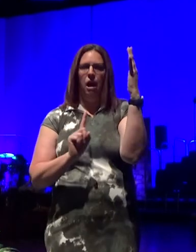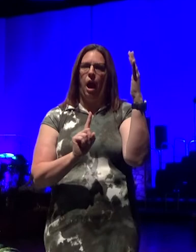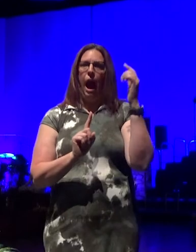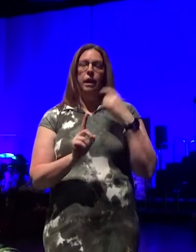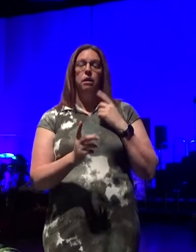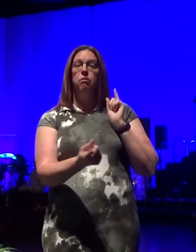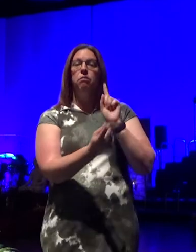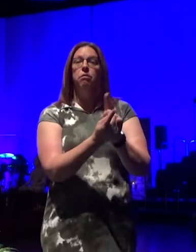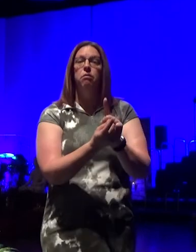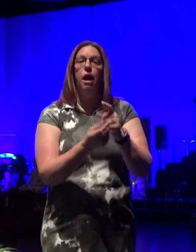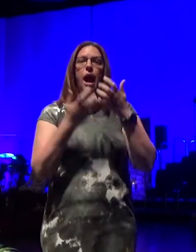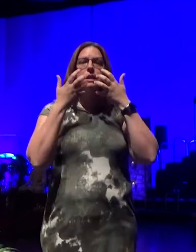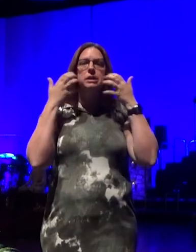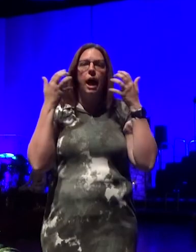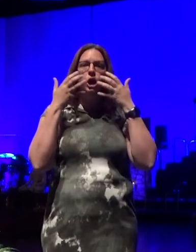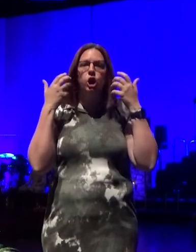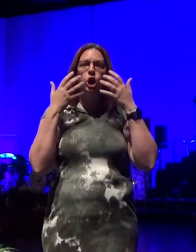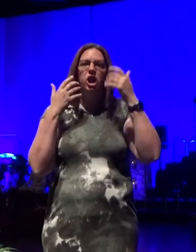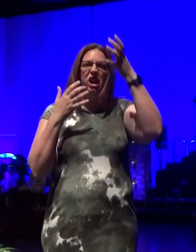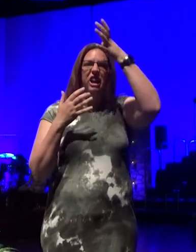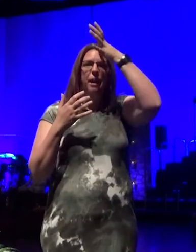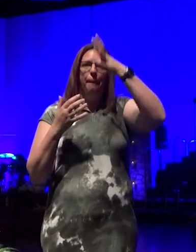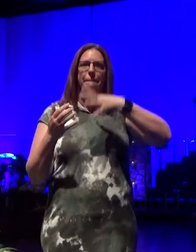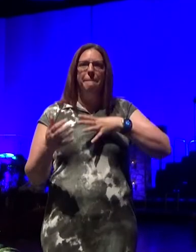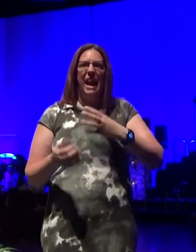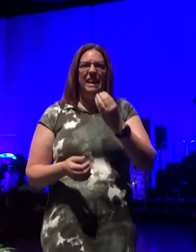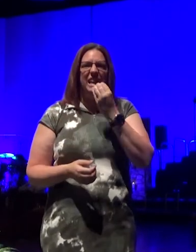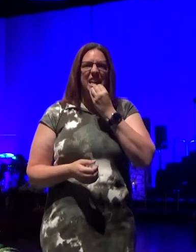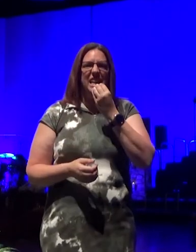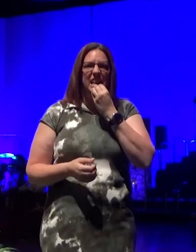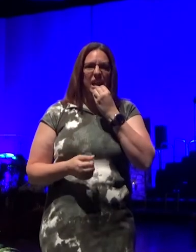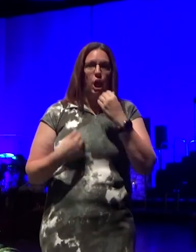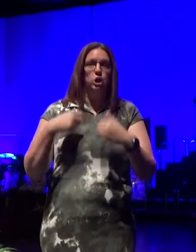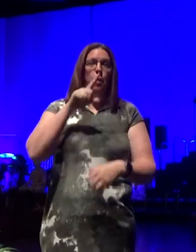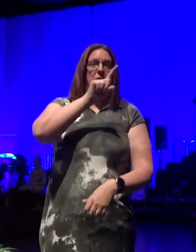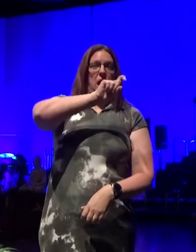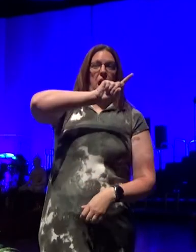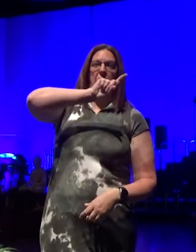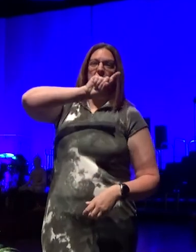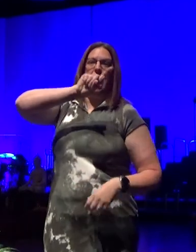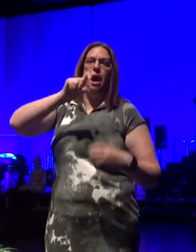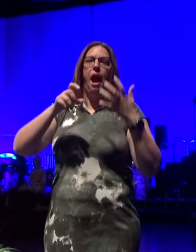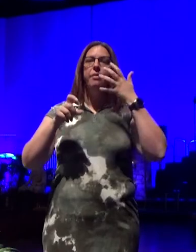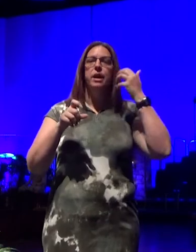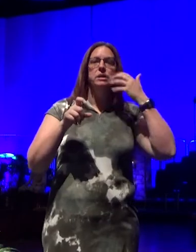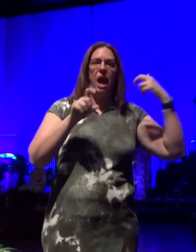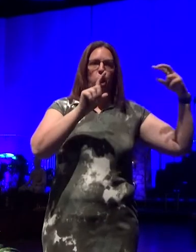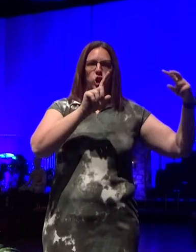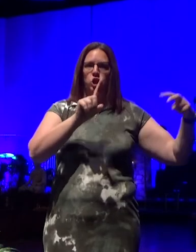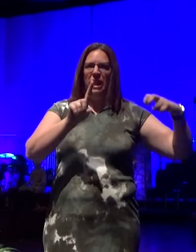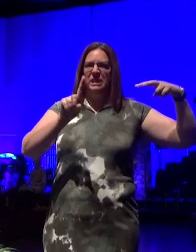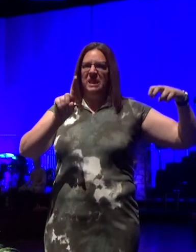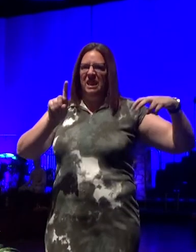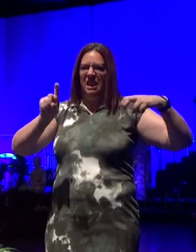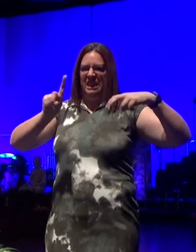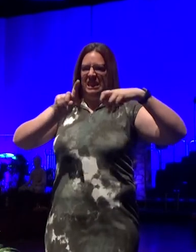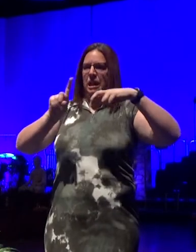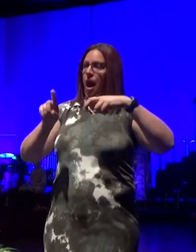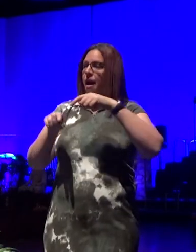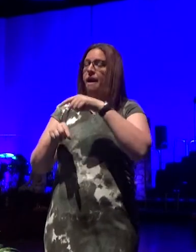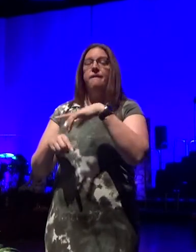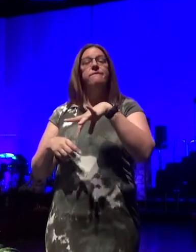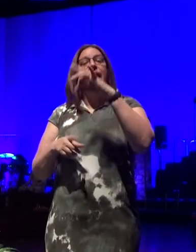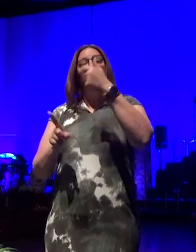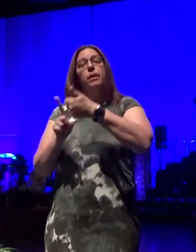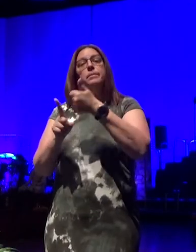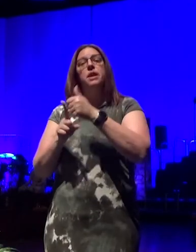he began to run, and the tiger began chasing after him, and he found himself on the precipice of a cliff. And there